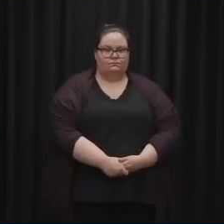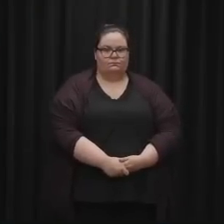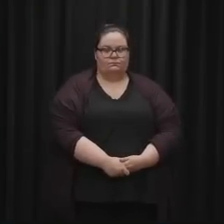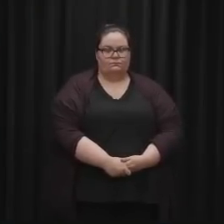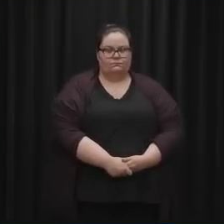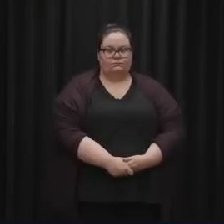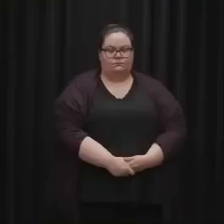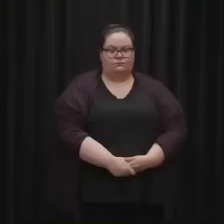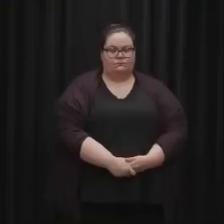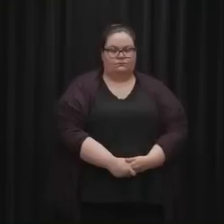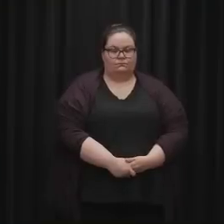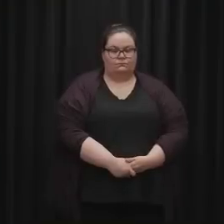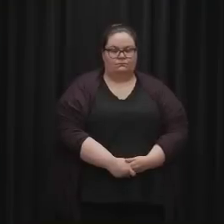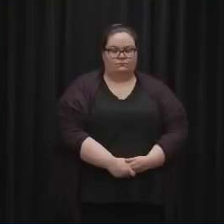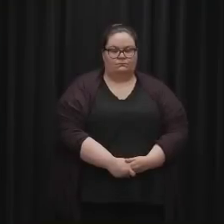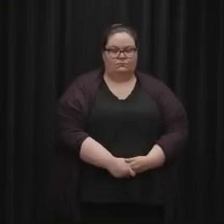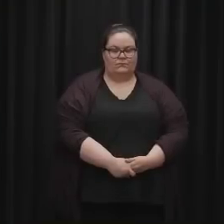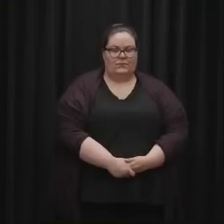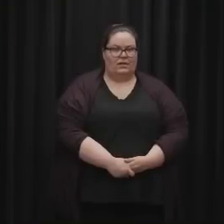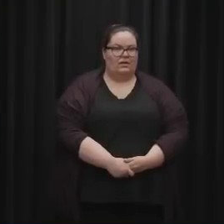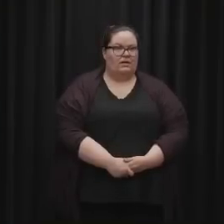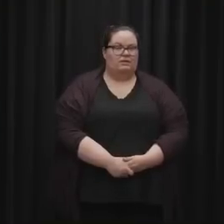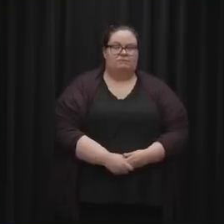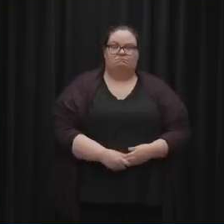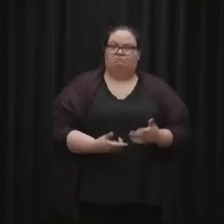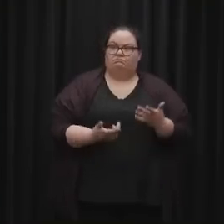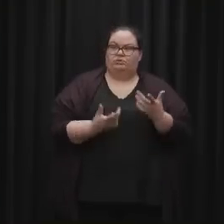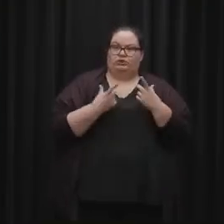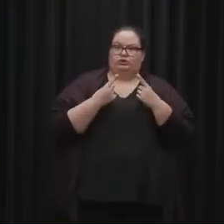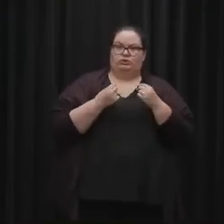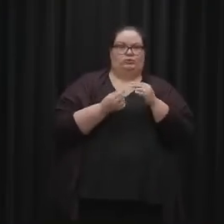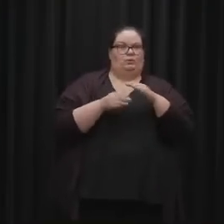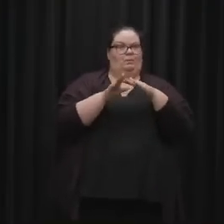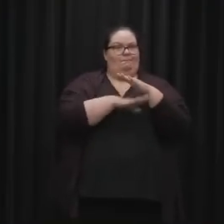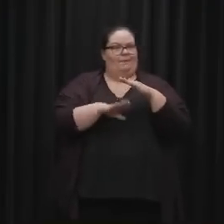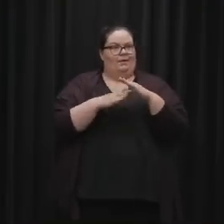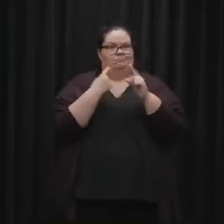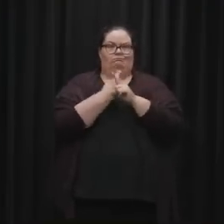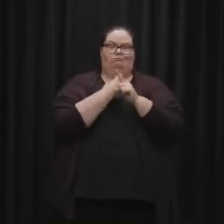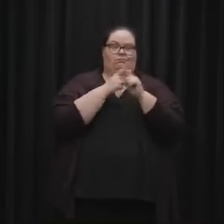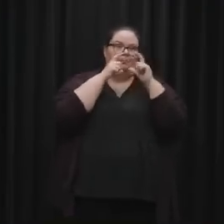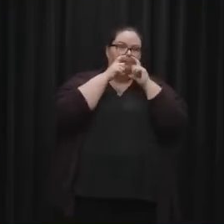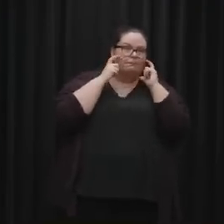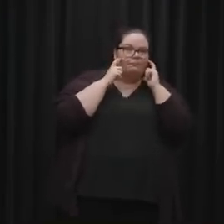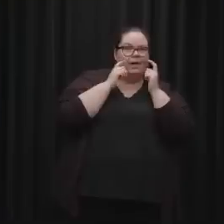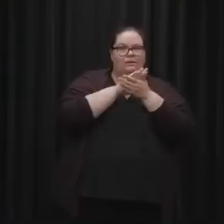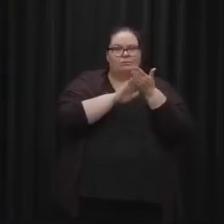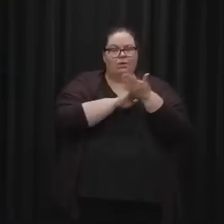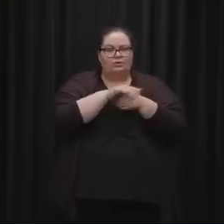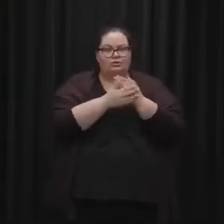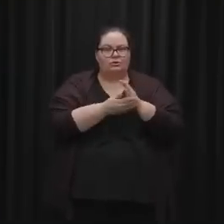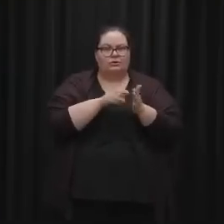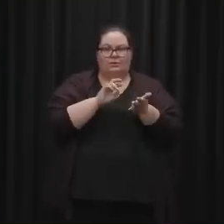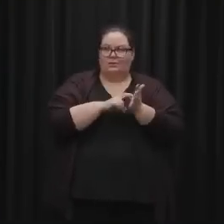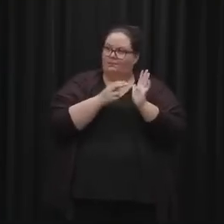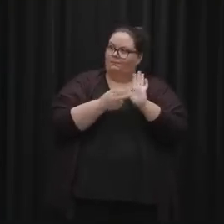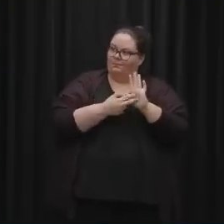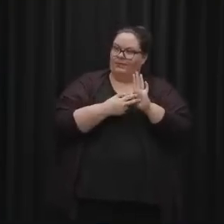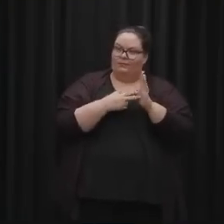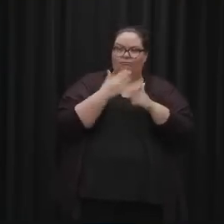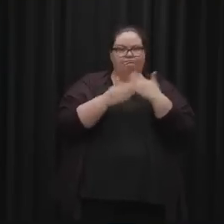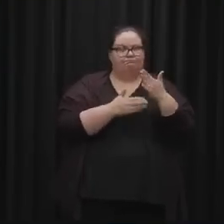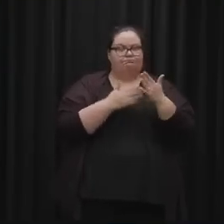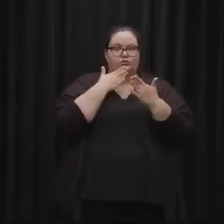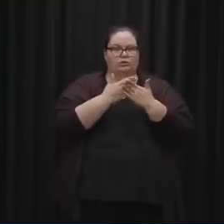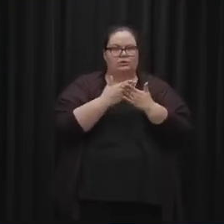wear a mask. Are what helped us get to where we are today. Yet I know some have become